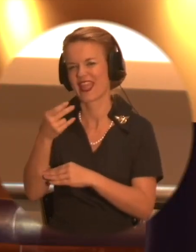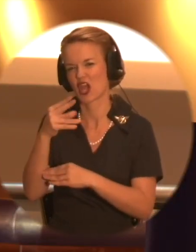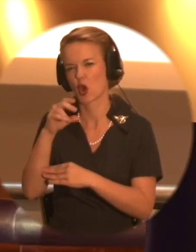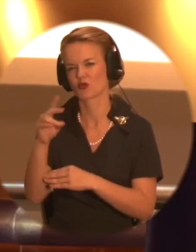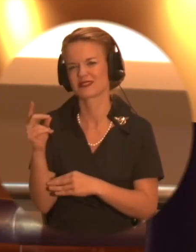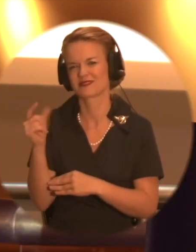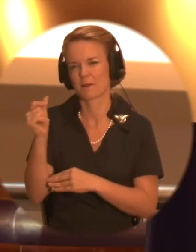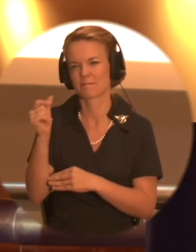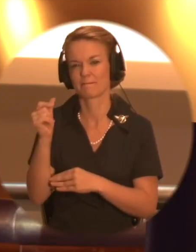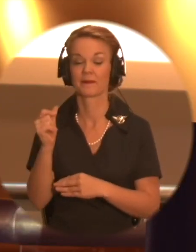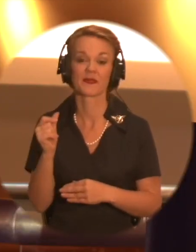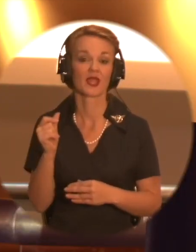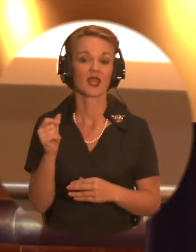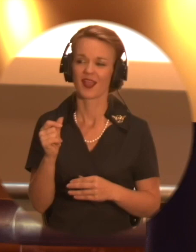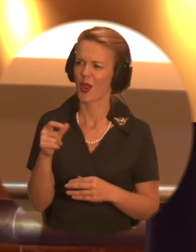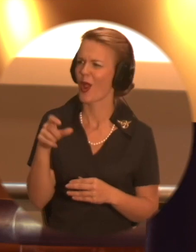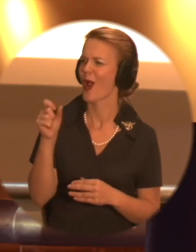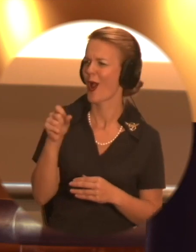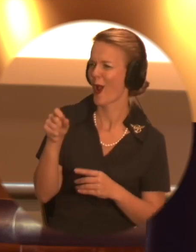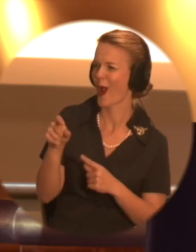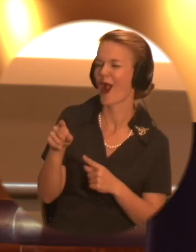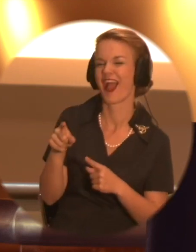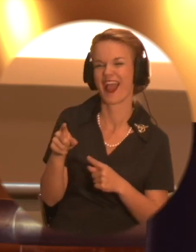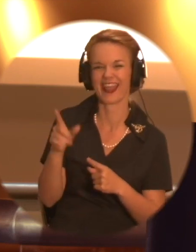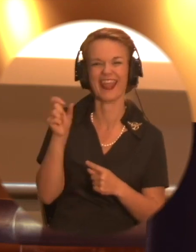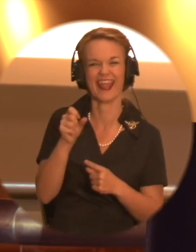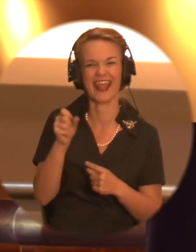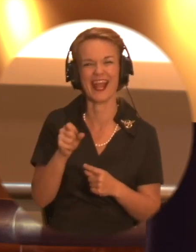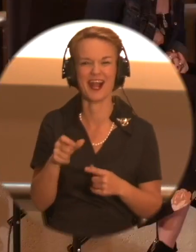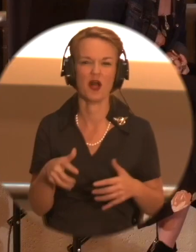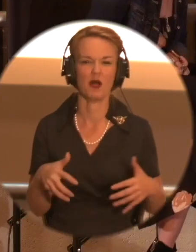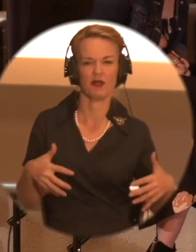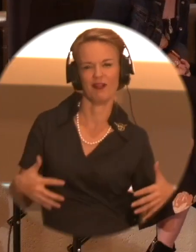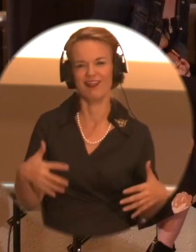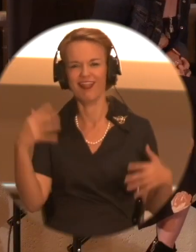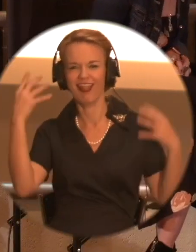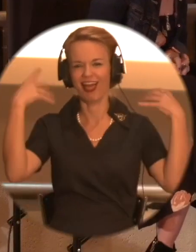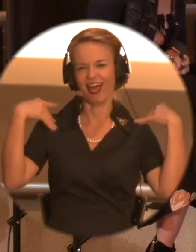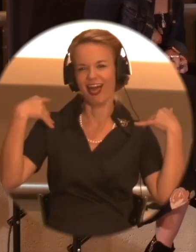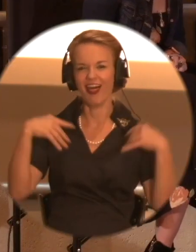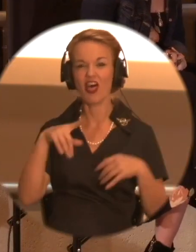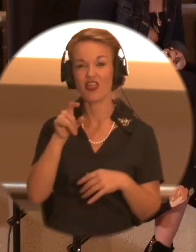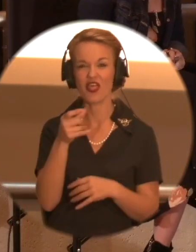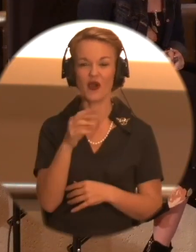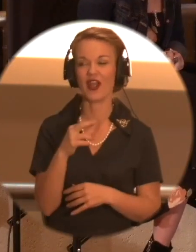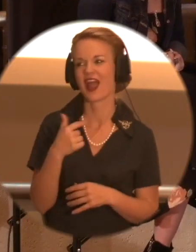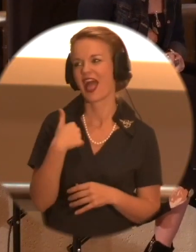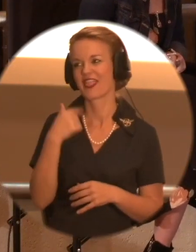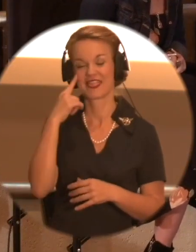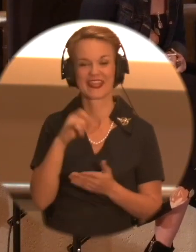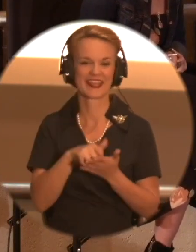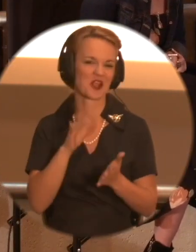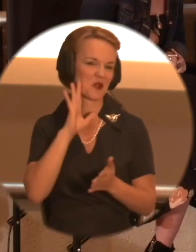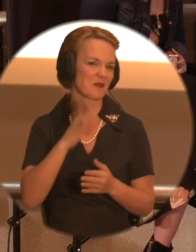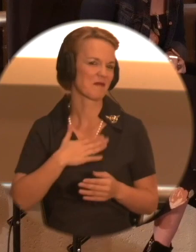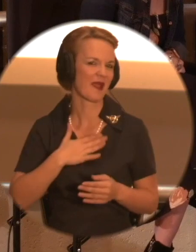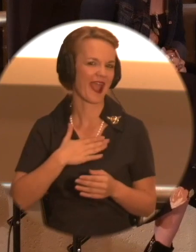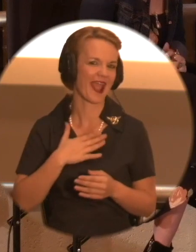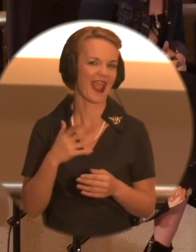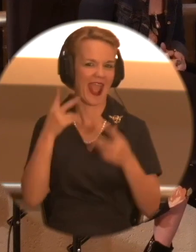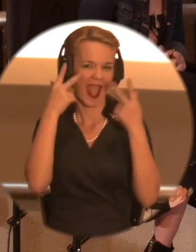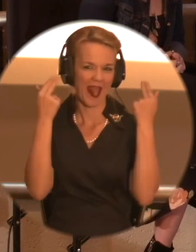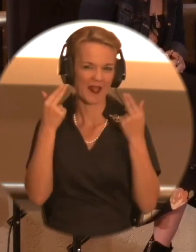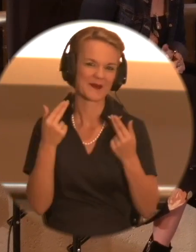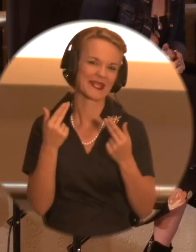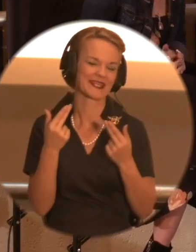be the comfy Thor. The Thor Lebowski. They've already seen a ton of them here. So I think that's going to be my Halloween costume because I can do